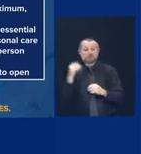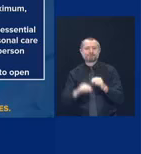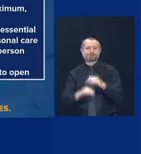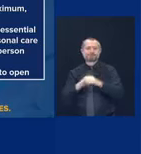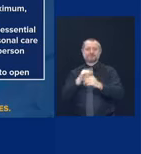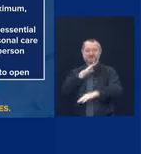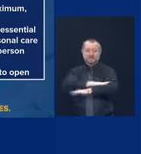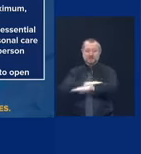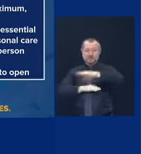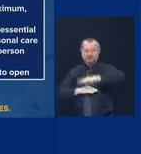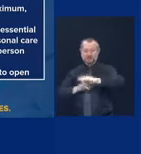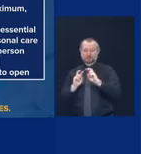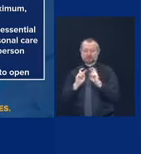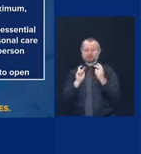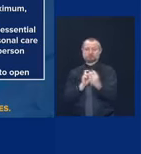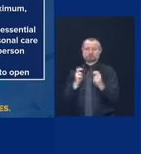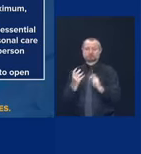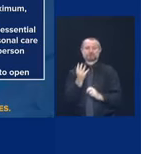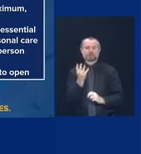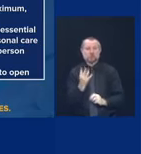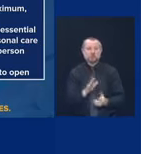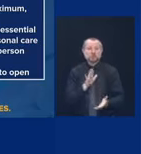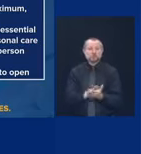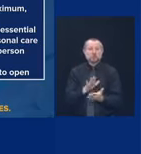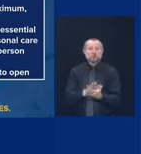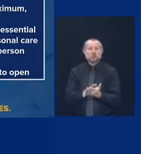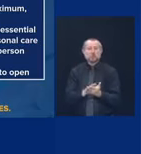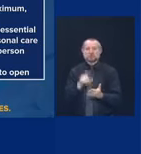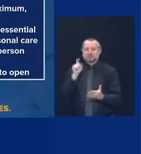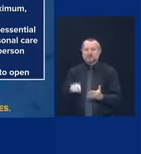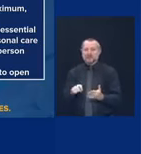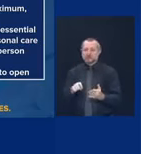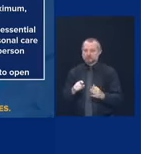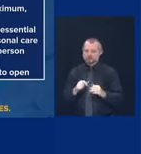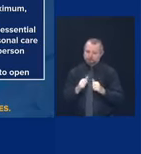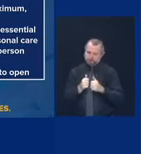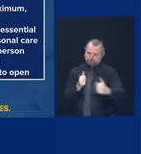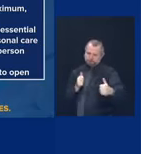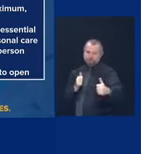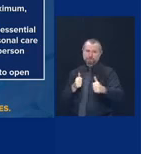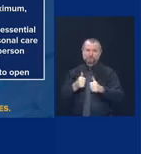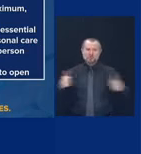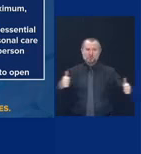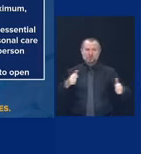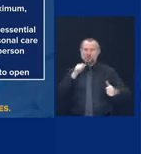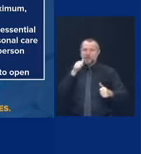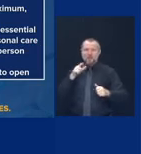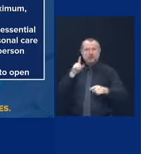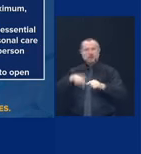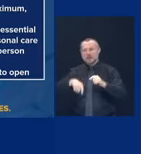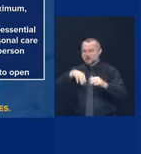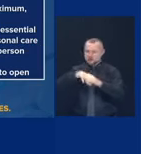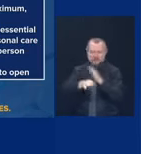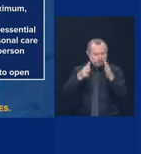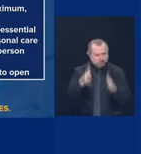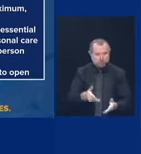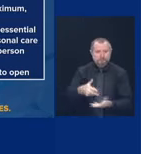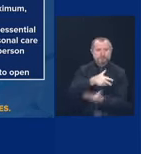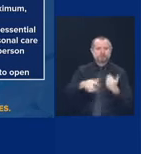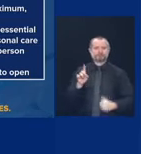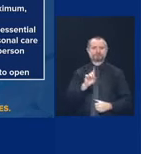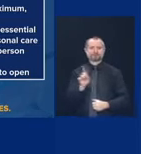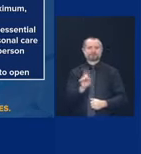Schools must go to remote, no in-person, with